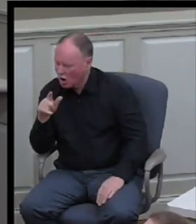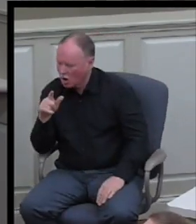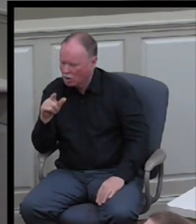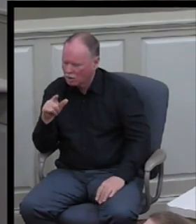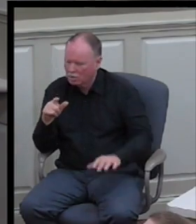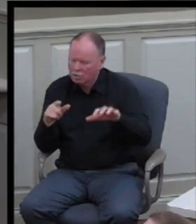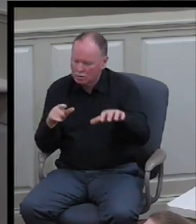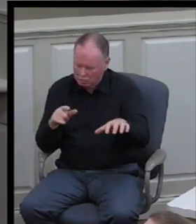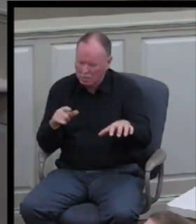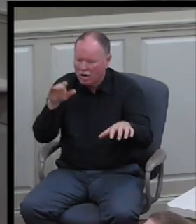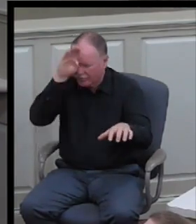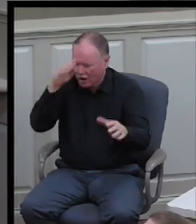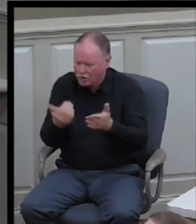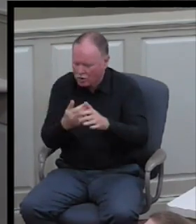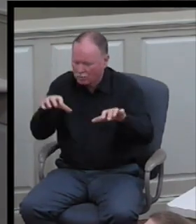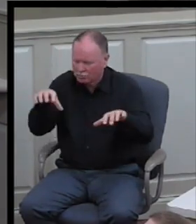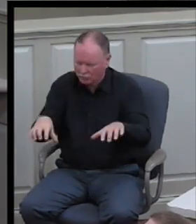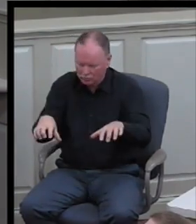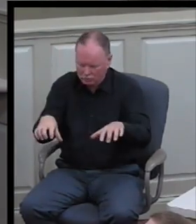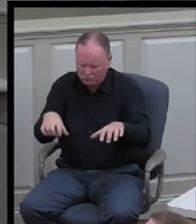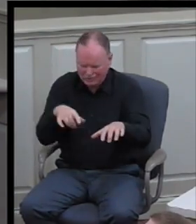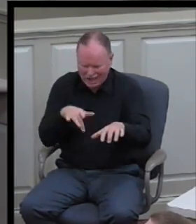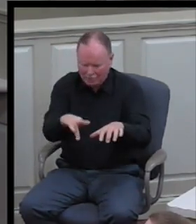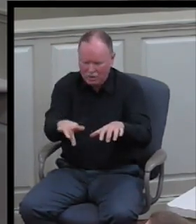that site plan, and